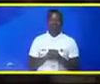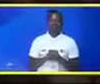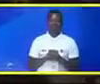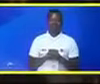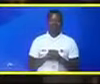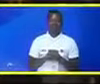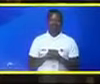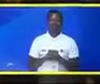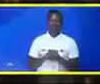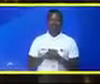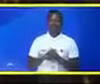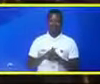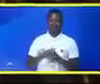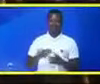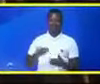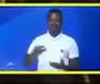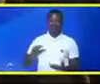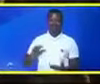Yes, the world